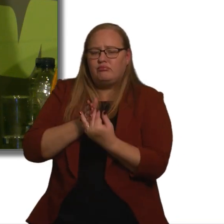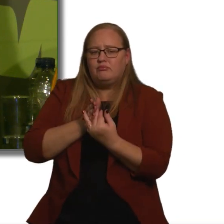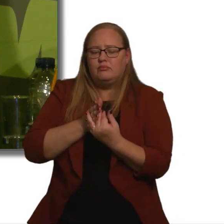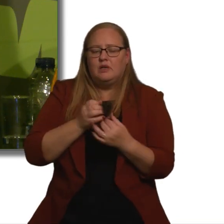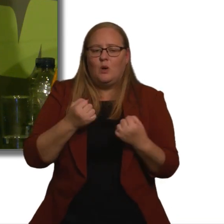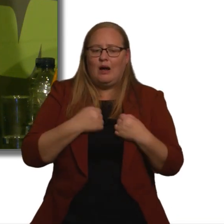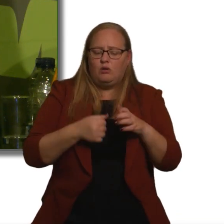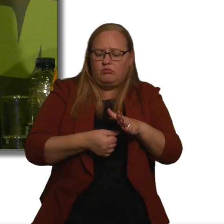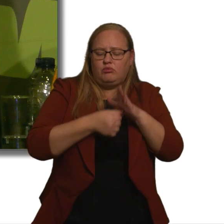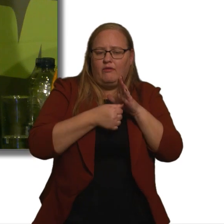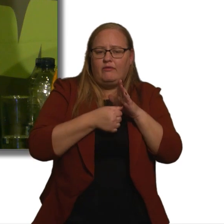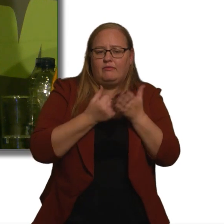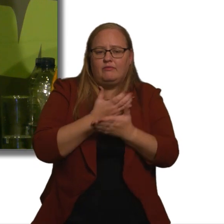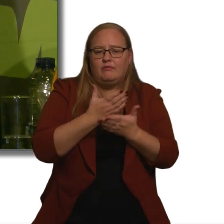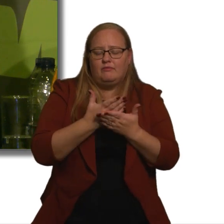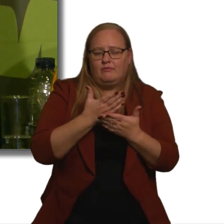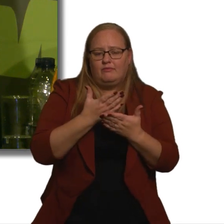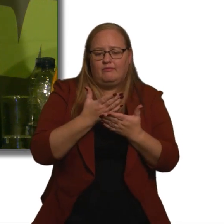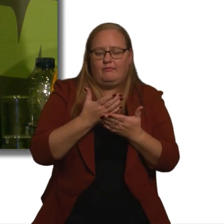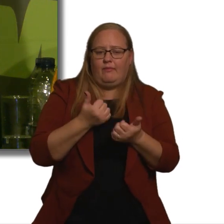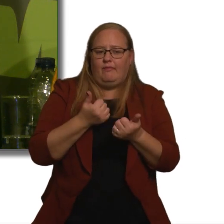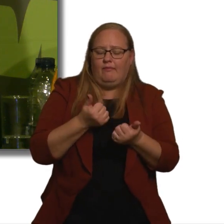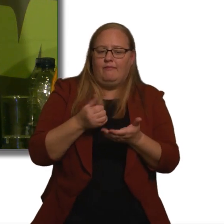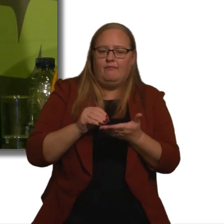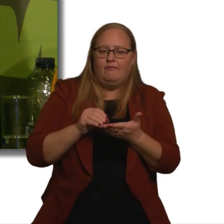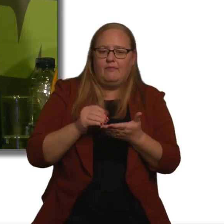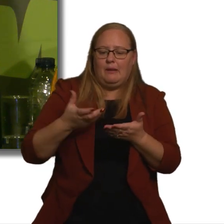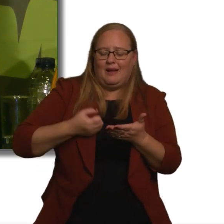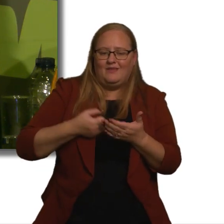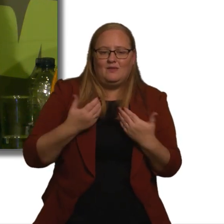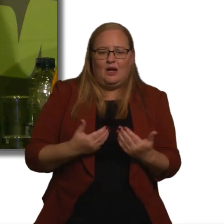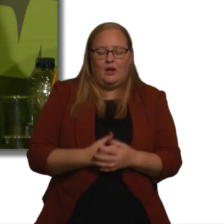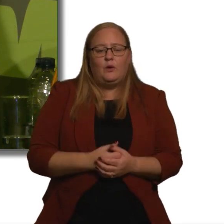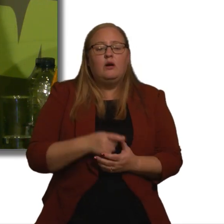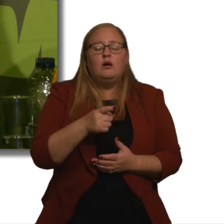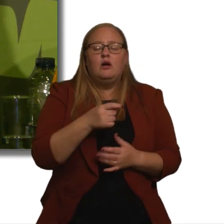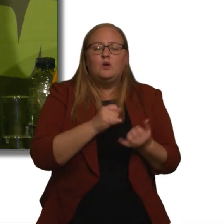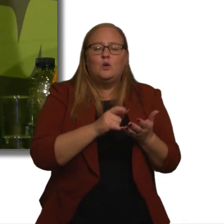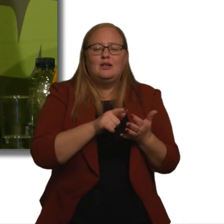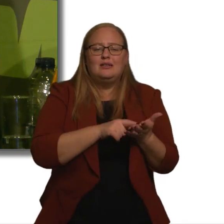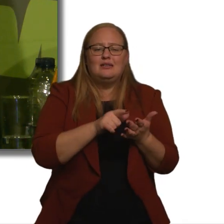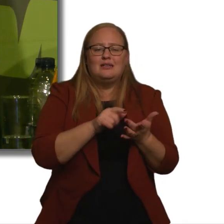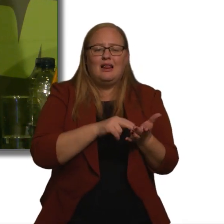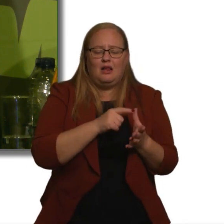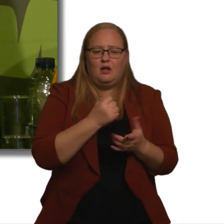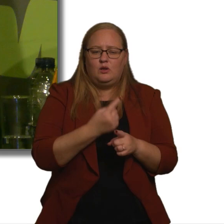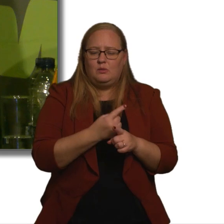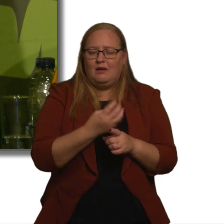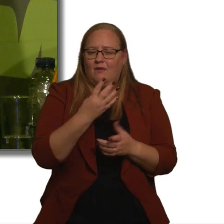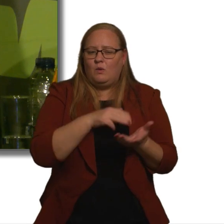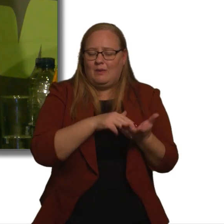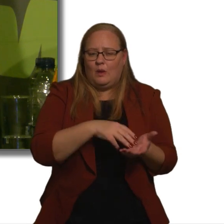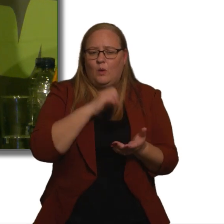top priority. The money itself and the 4 million, Selina will describe, it was Selina